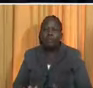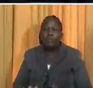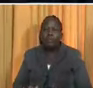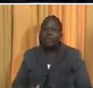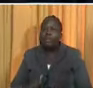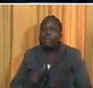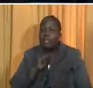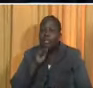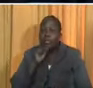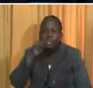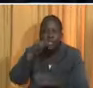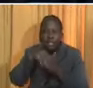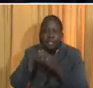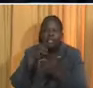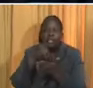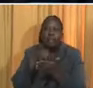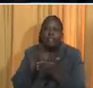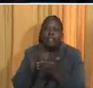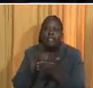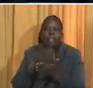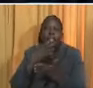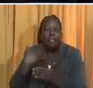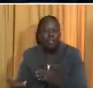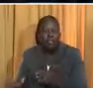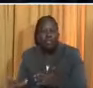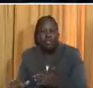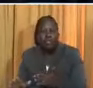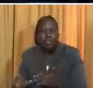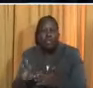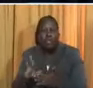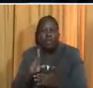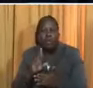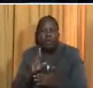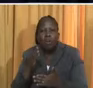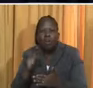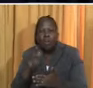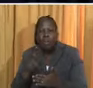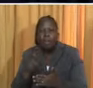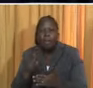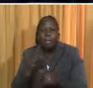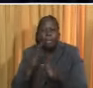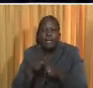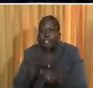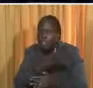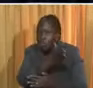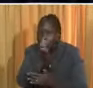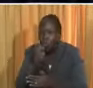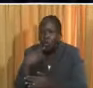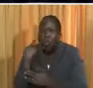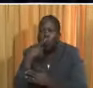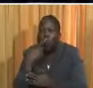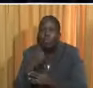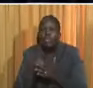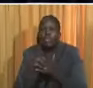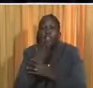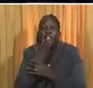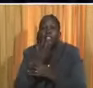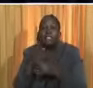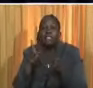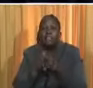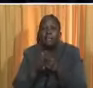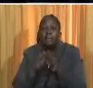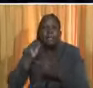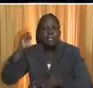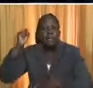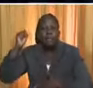not in the company law sense or in the colloquial sense, but those who initiate or champion constitutional